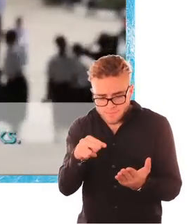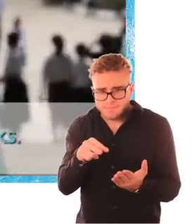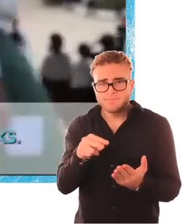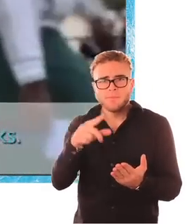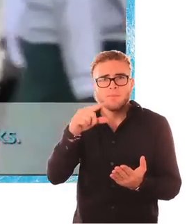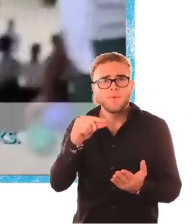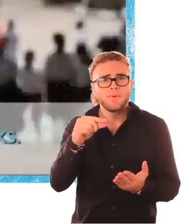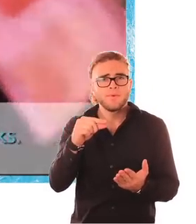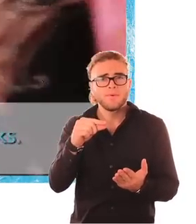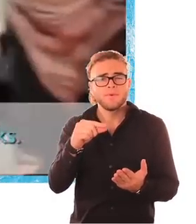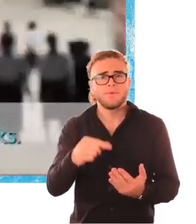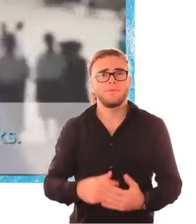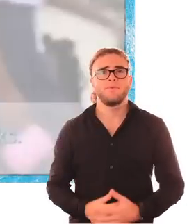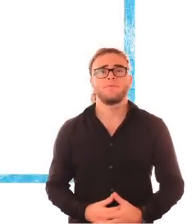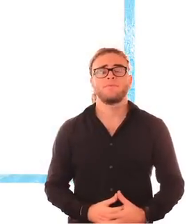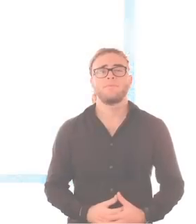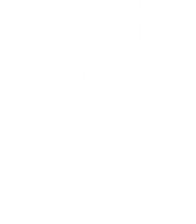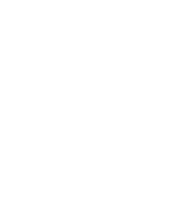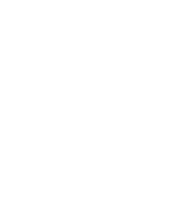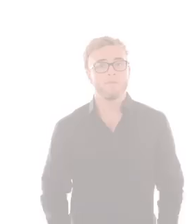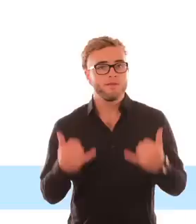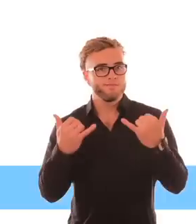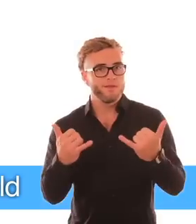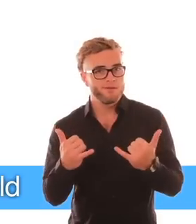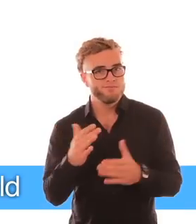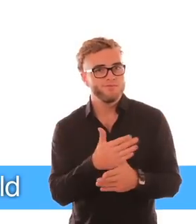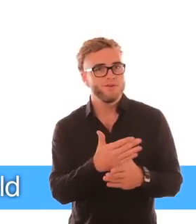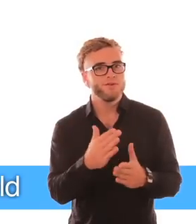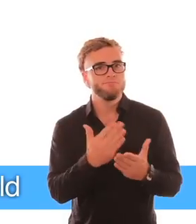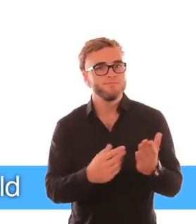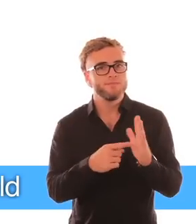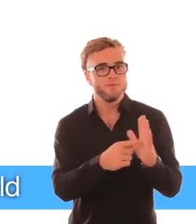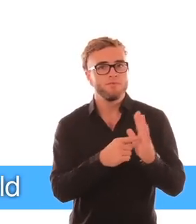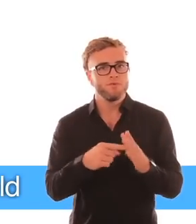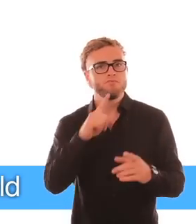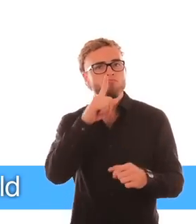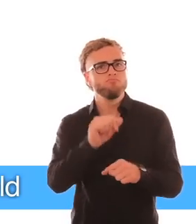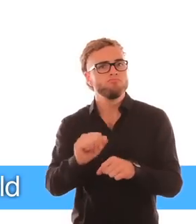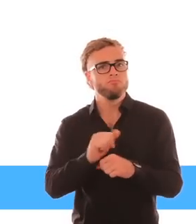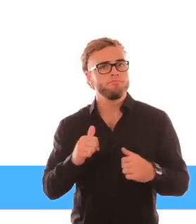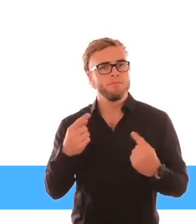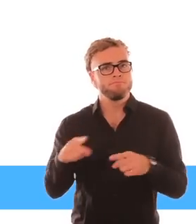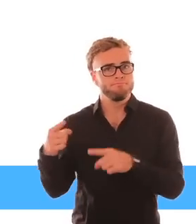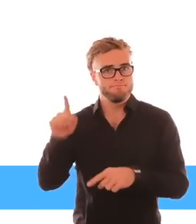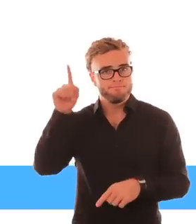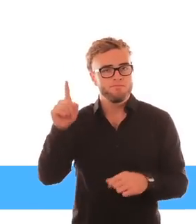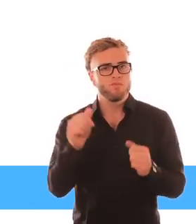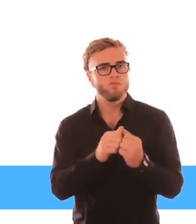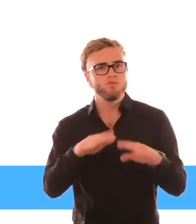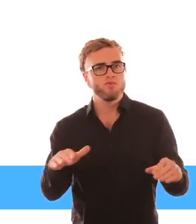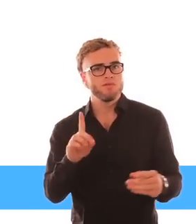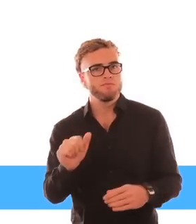it difficult to read small letters in books. We will now share some examples from the field on engaging children with